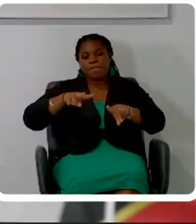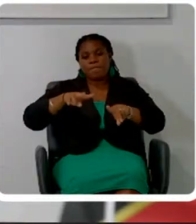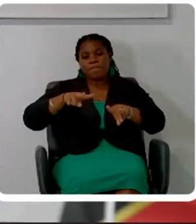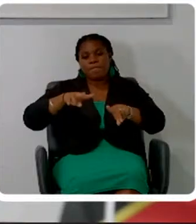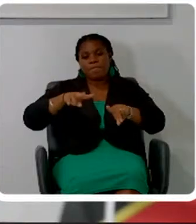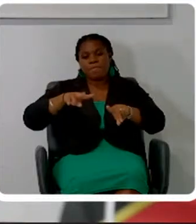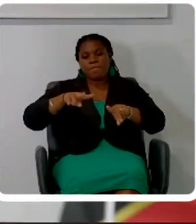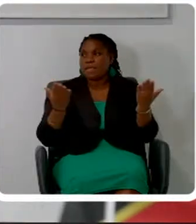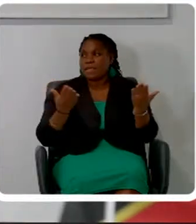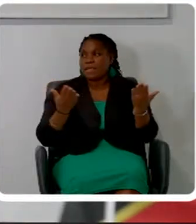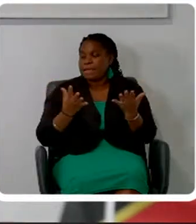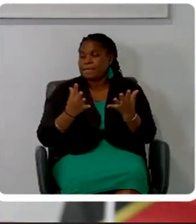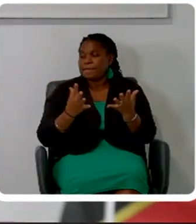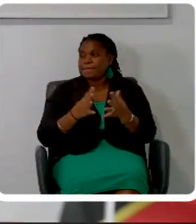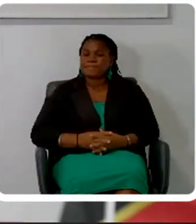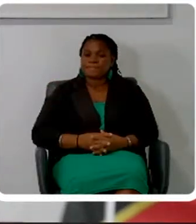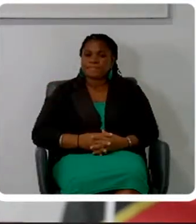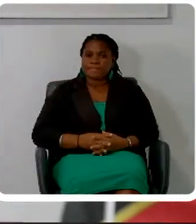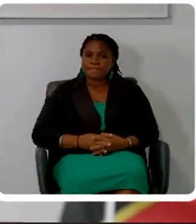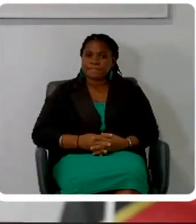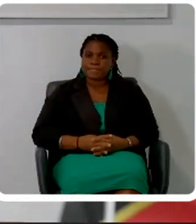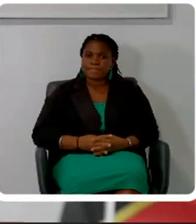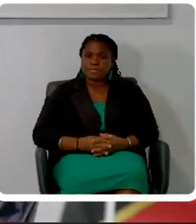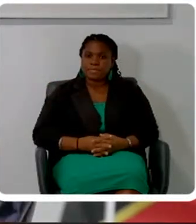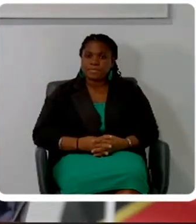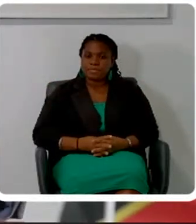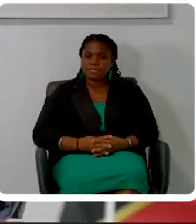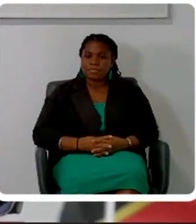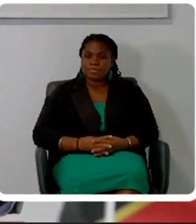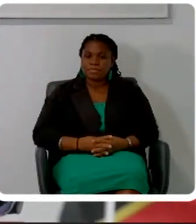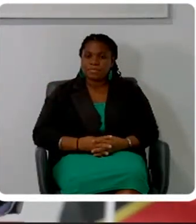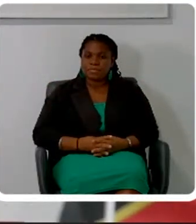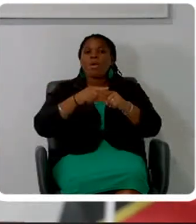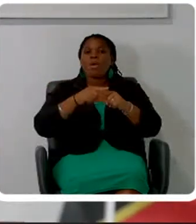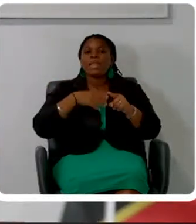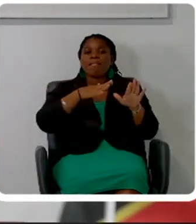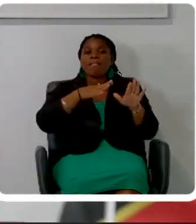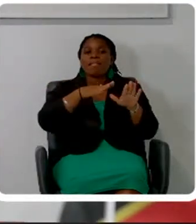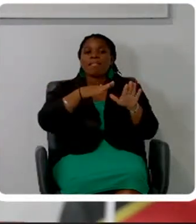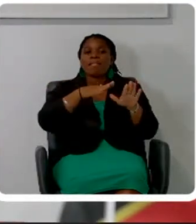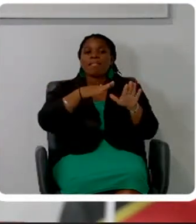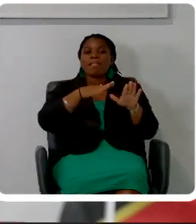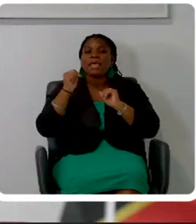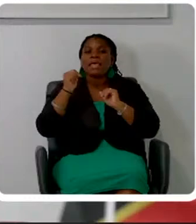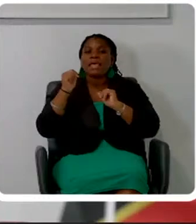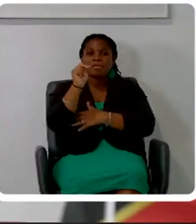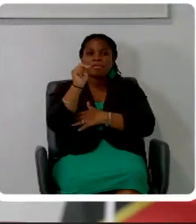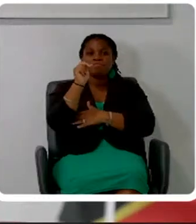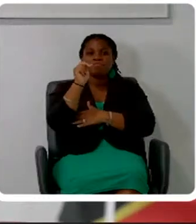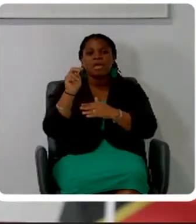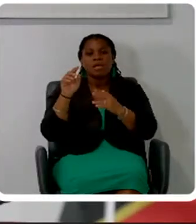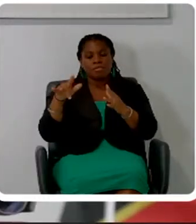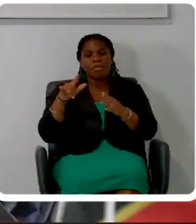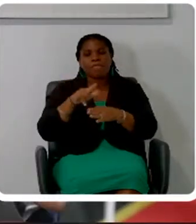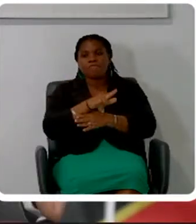heard at the table. When I left the United Nations, I went on to Washington, D.C.